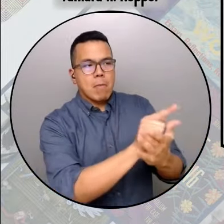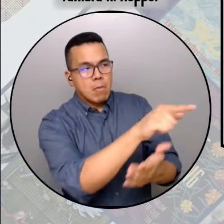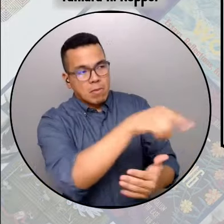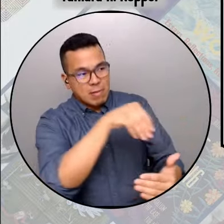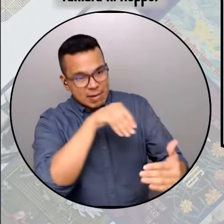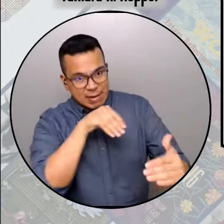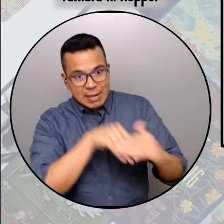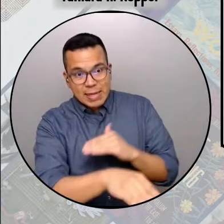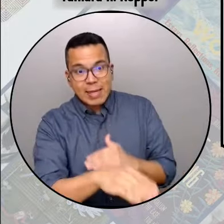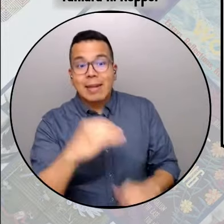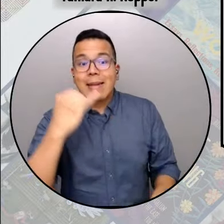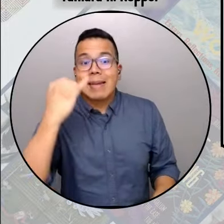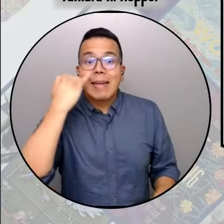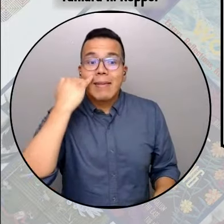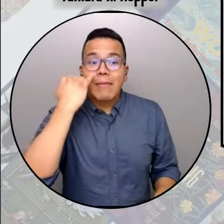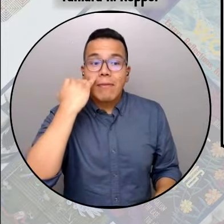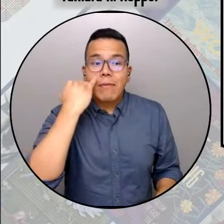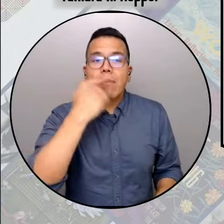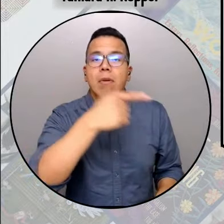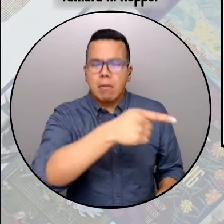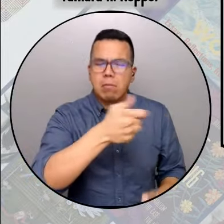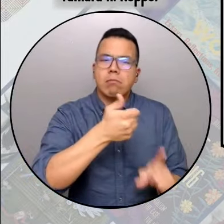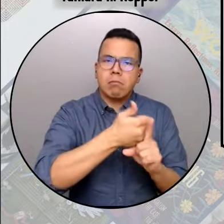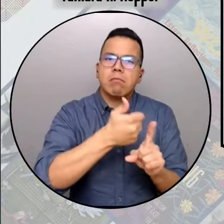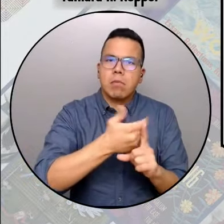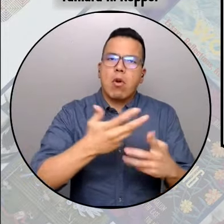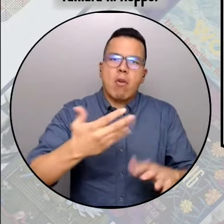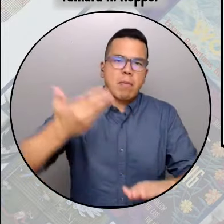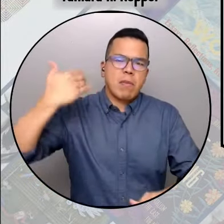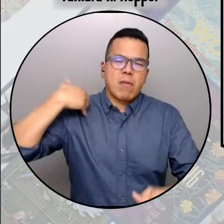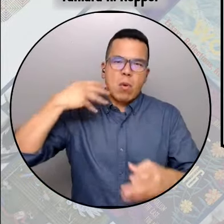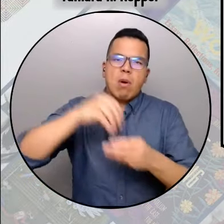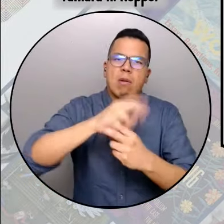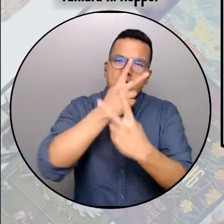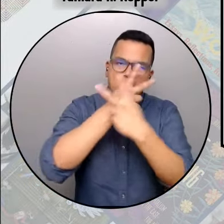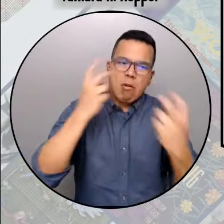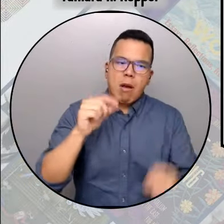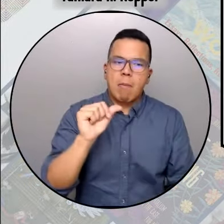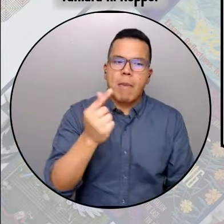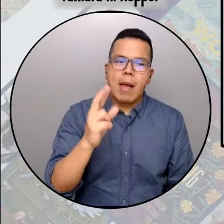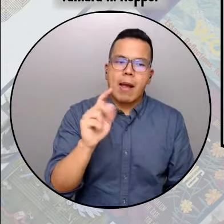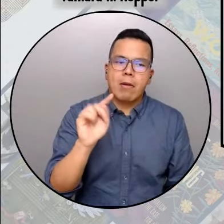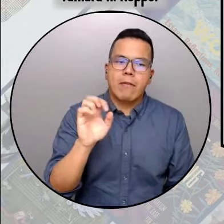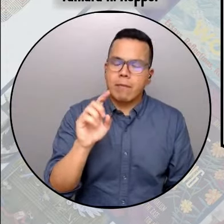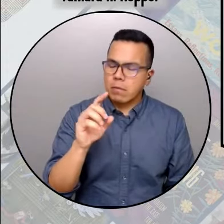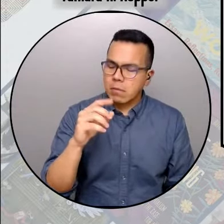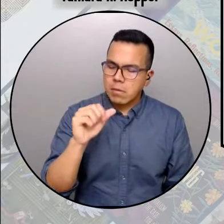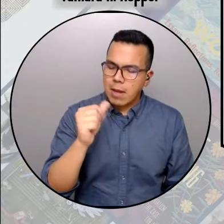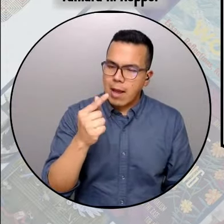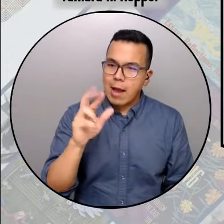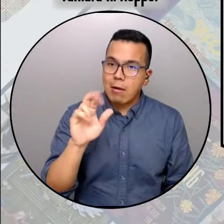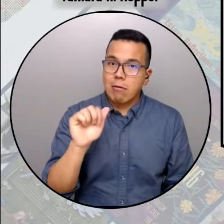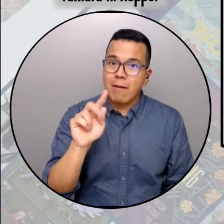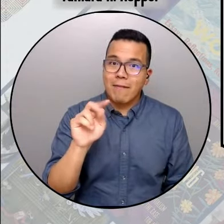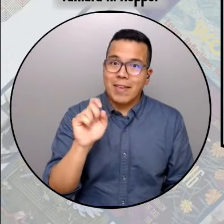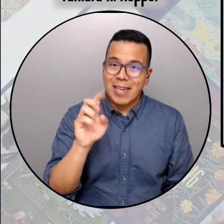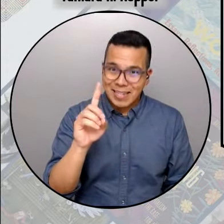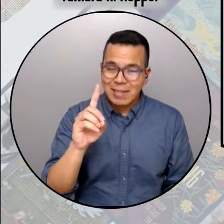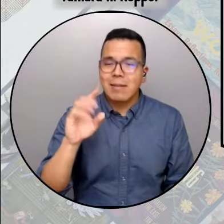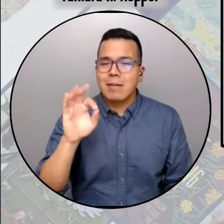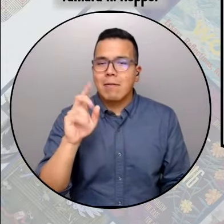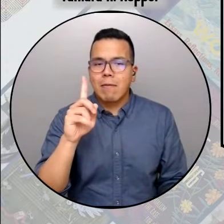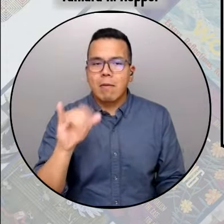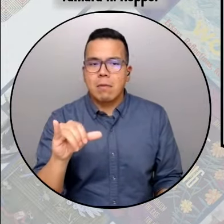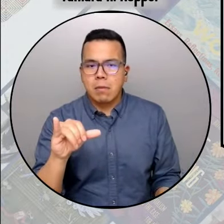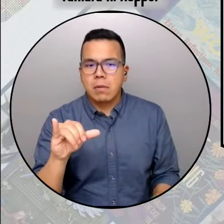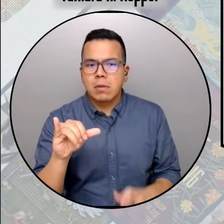called a cancellation of removal, right? So trying to, and this is something we're going to talk about later, but removal is basically what it means to be deported,